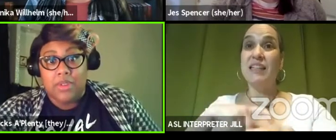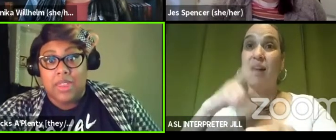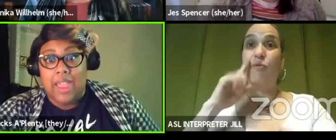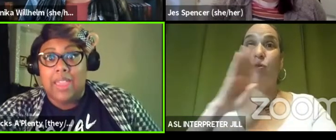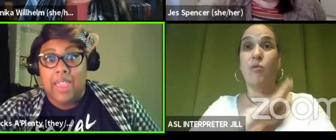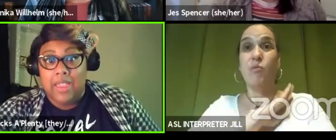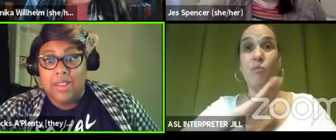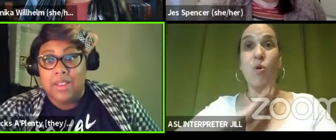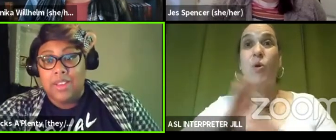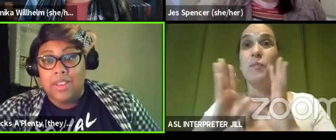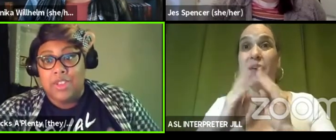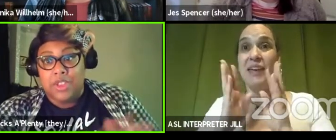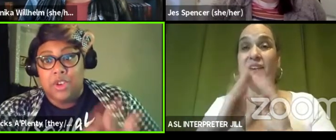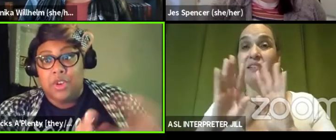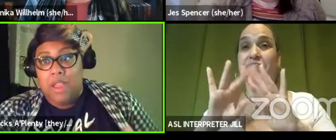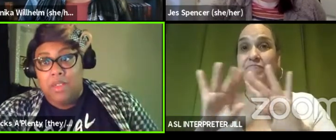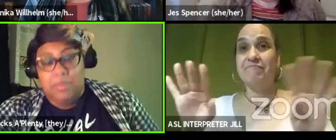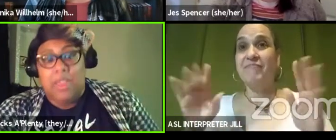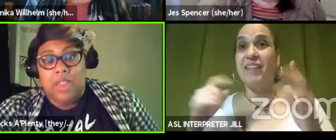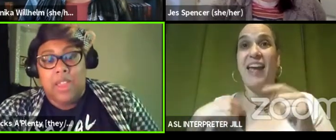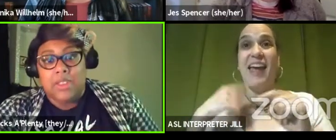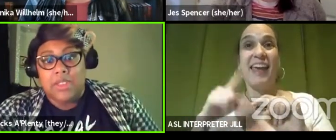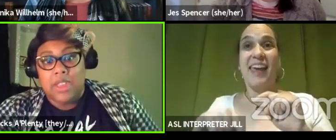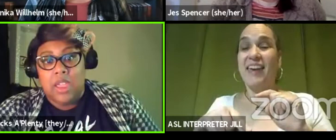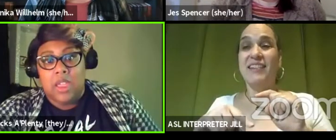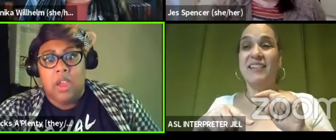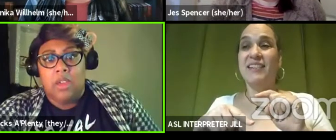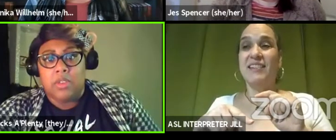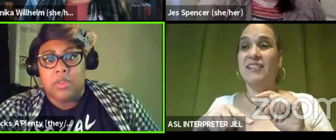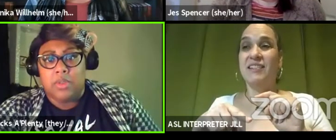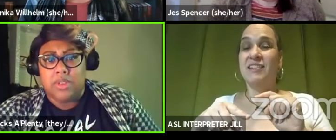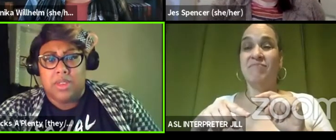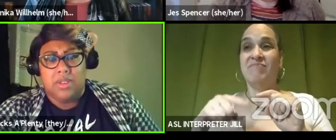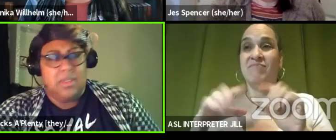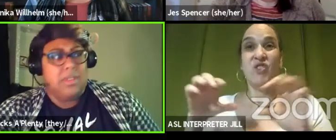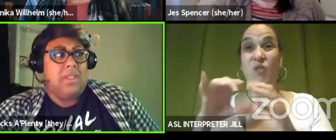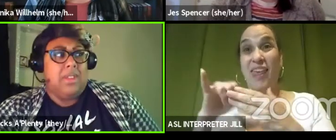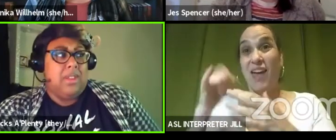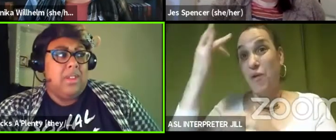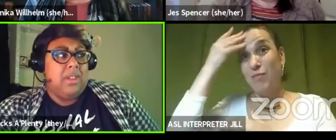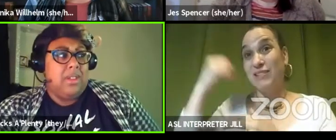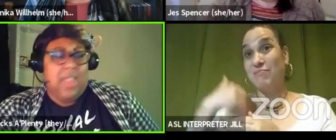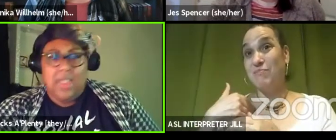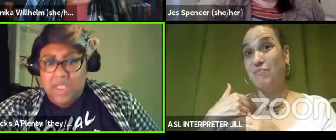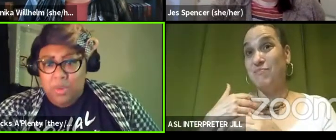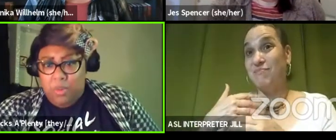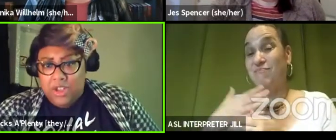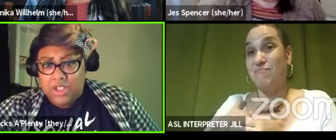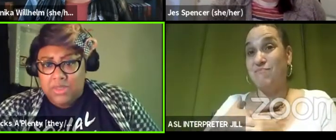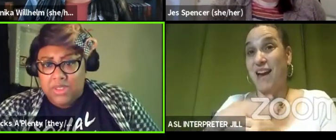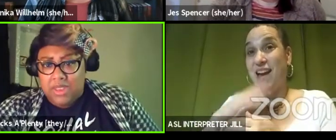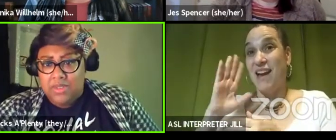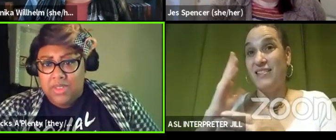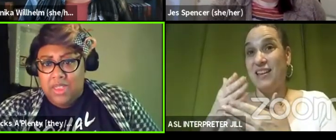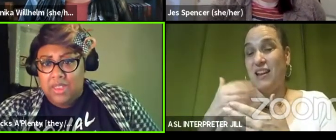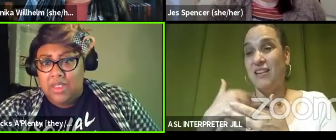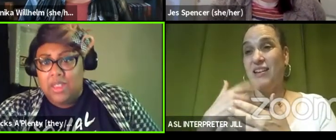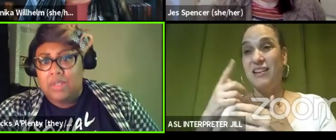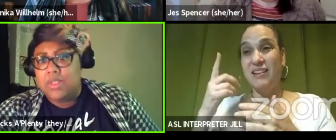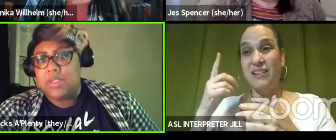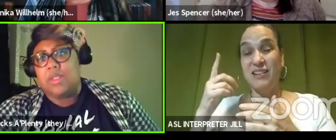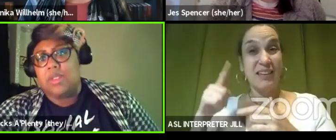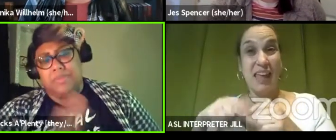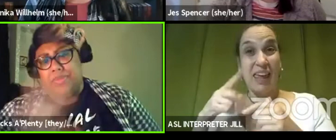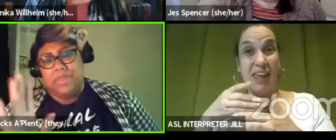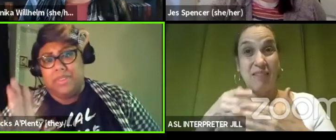that, where I'm just like, I can't, it's centered around, like, my kid has this thing, and you have these people who are just like, can't they watch themselves yet? Like,